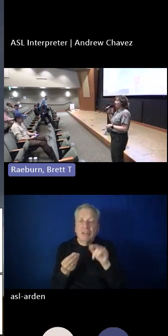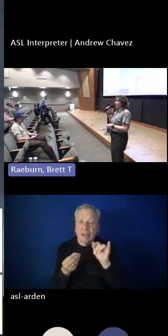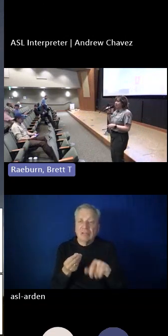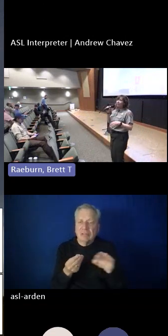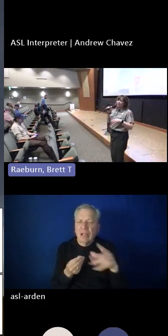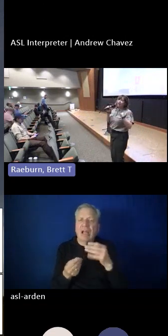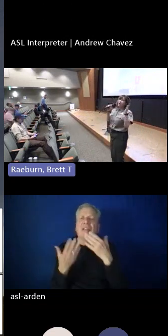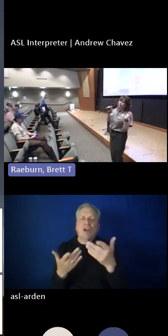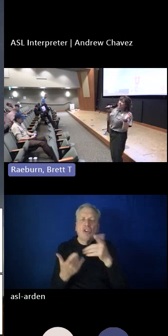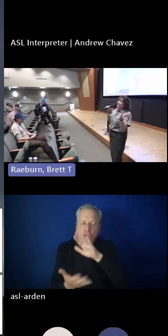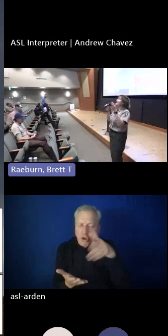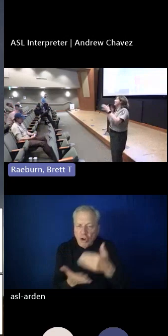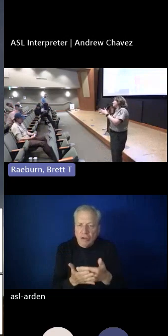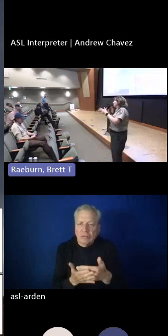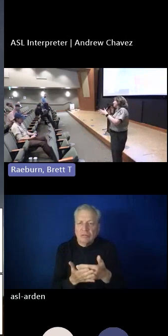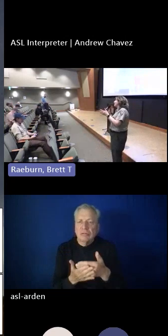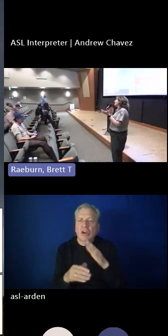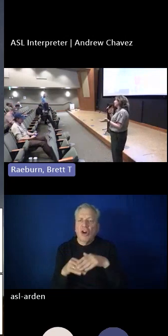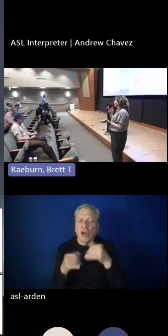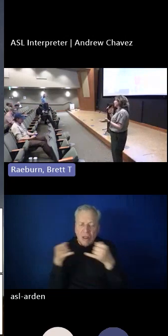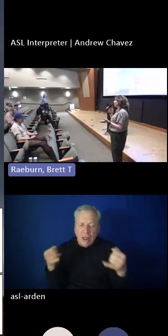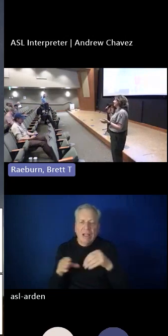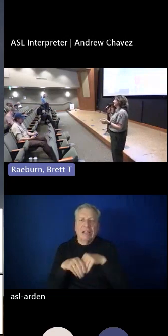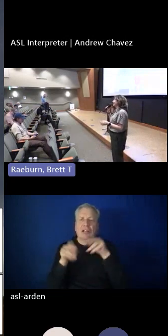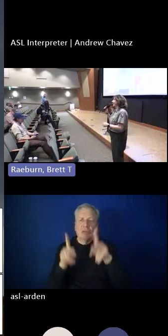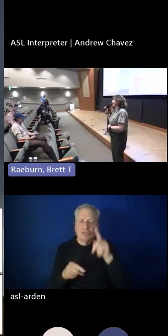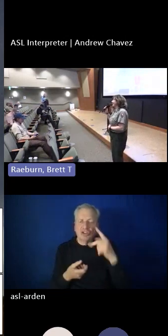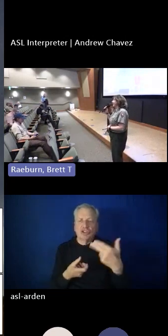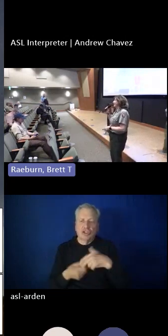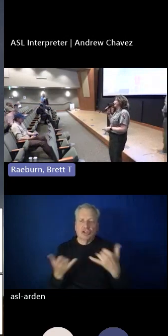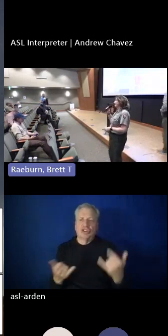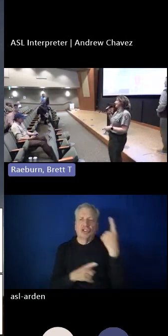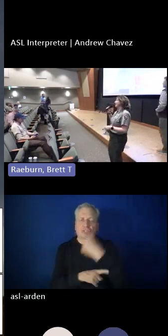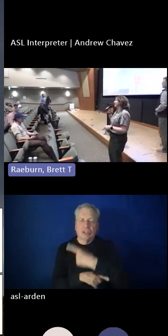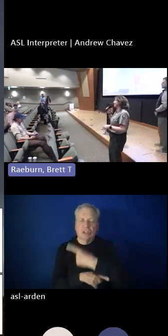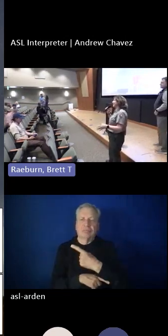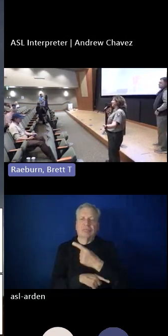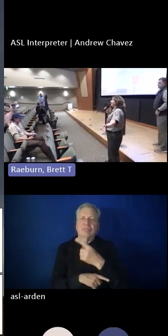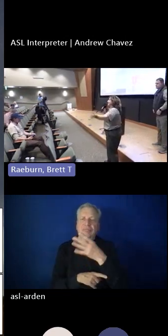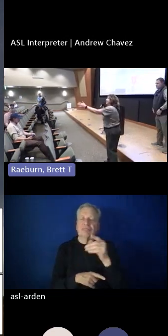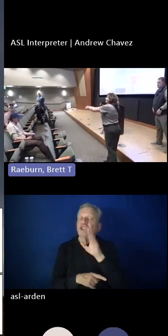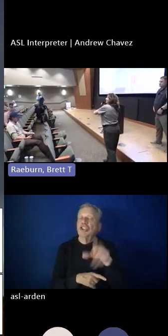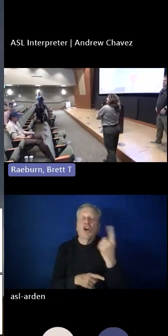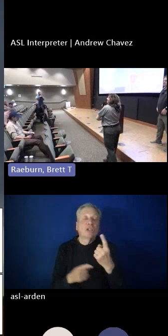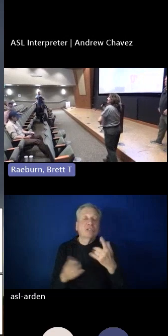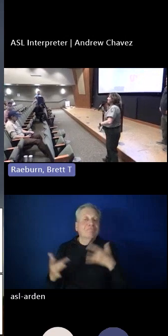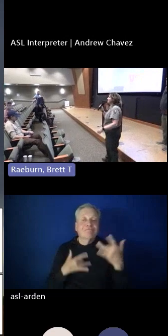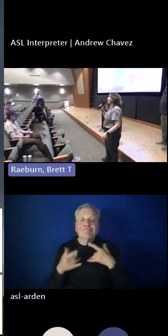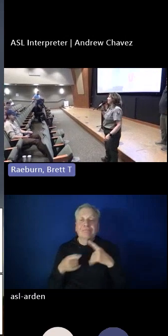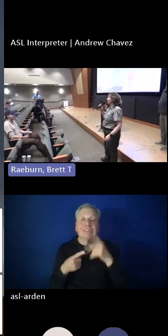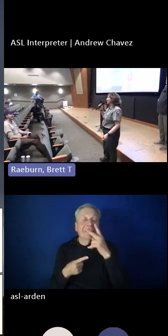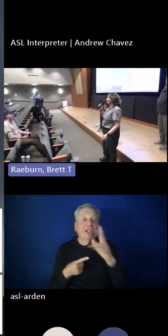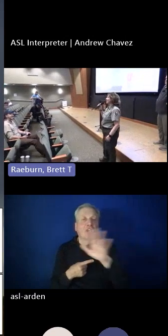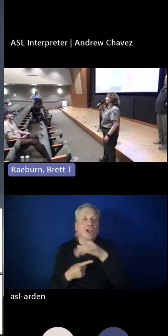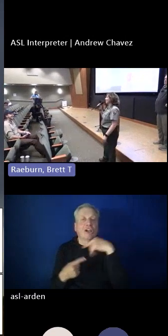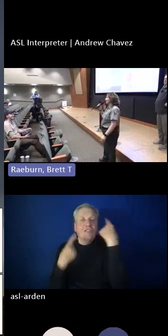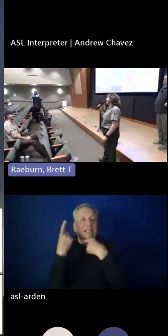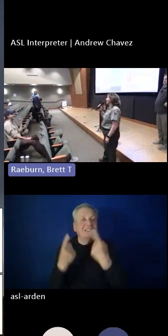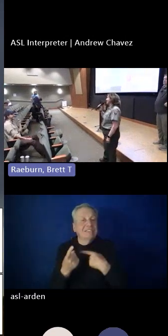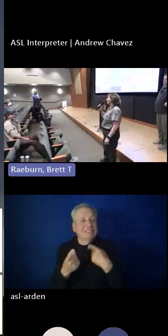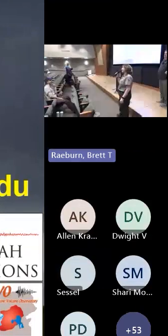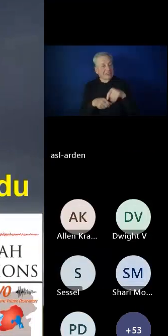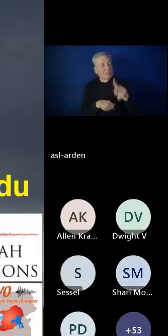thank you all online and in person for joining us today. It's always exciting to see your faces come in the park and know you're going to